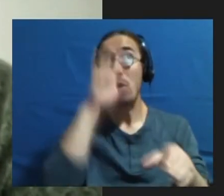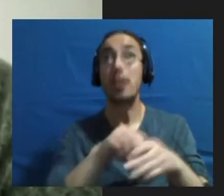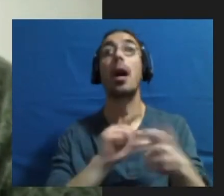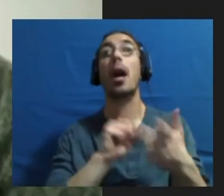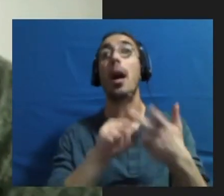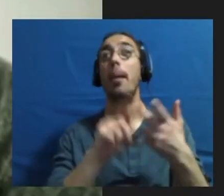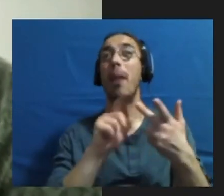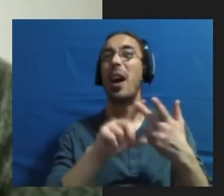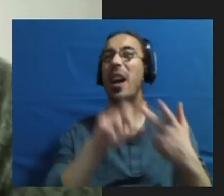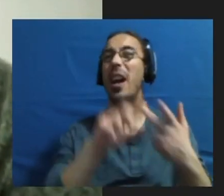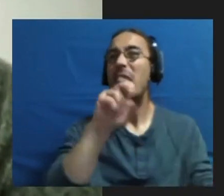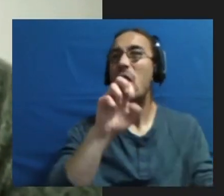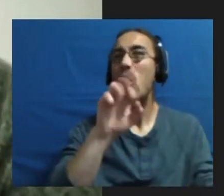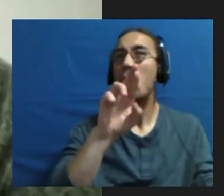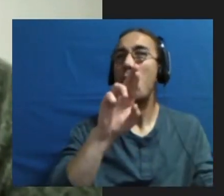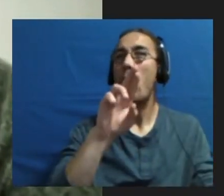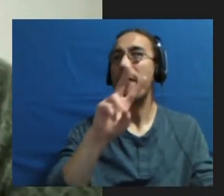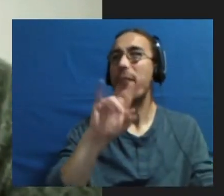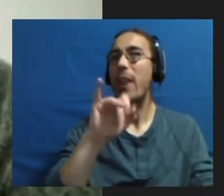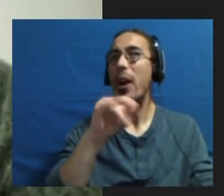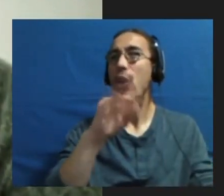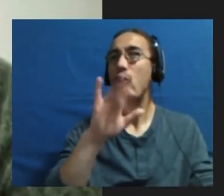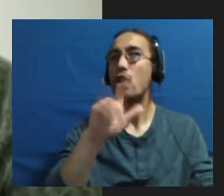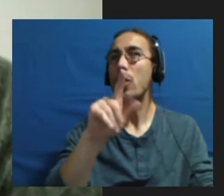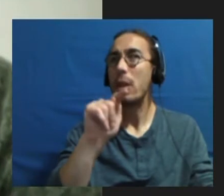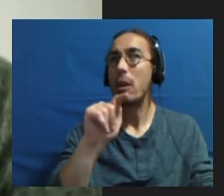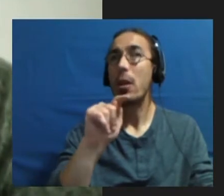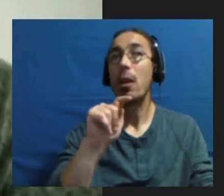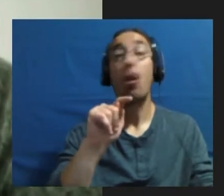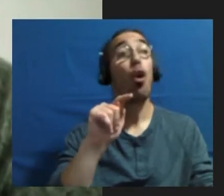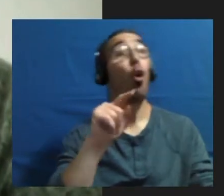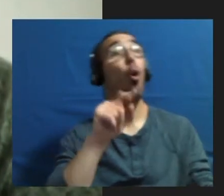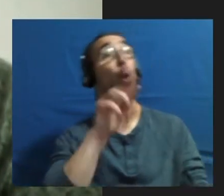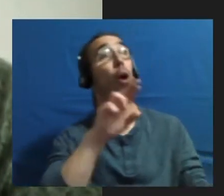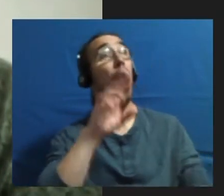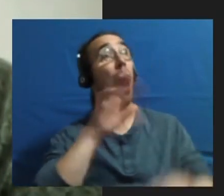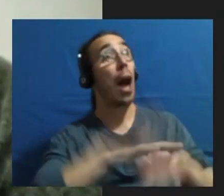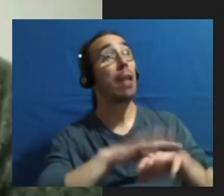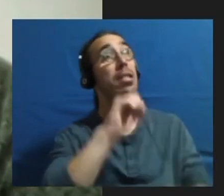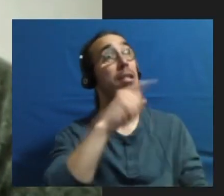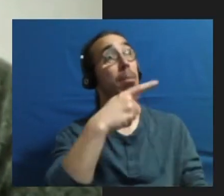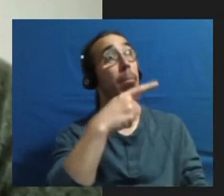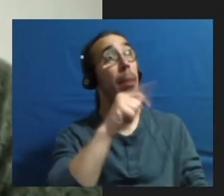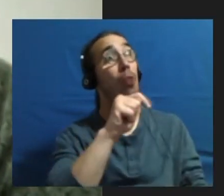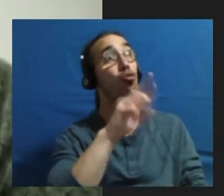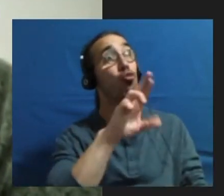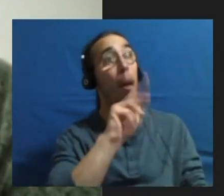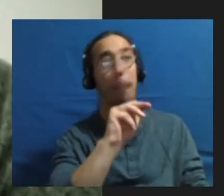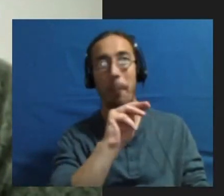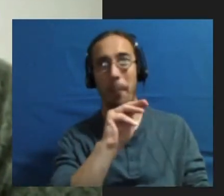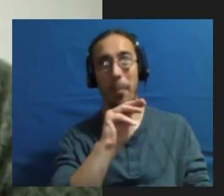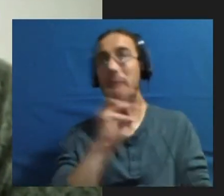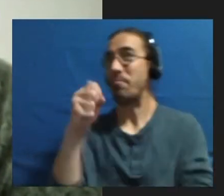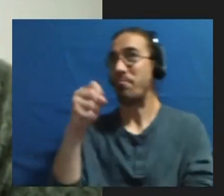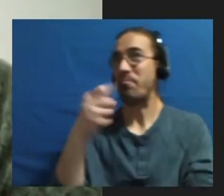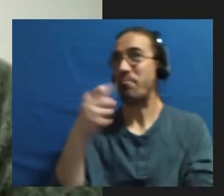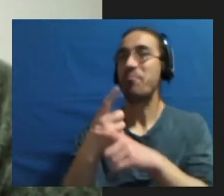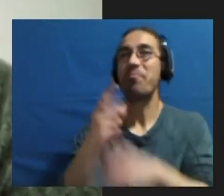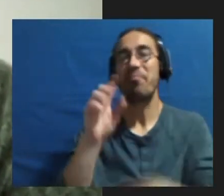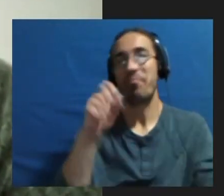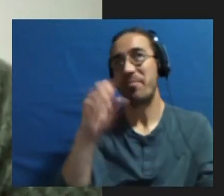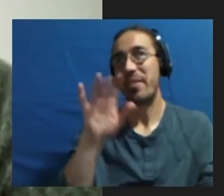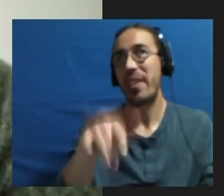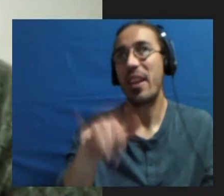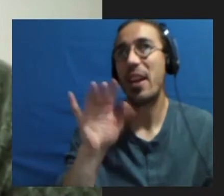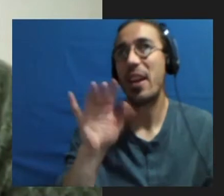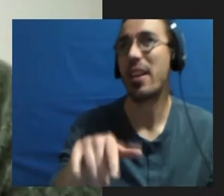neurodivergent. It's On the spectrum. yeah, on the spectrum. It's there. There's a slew